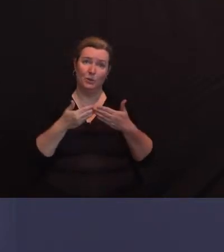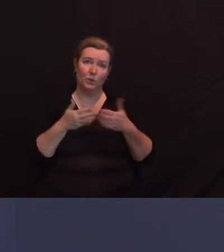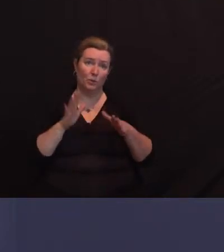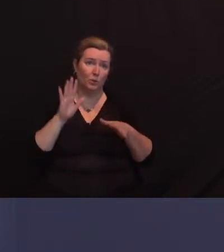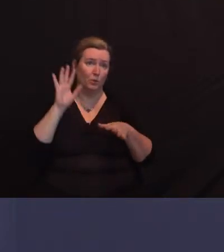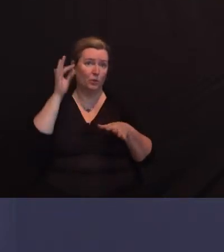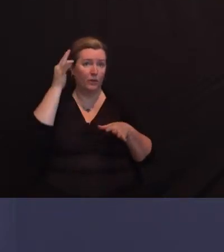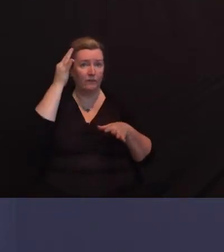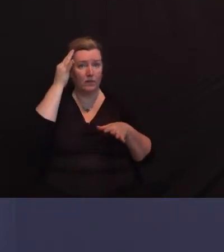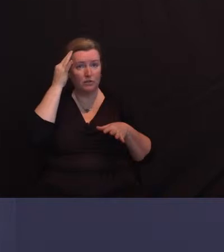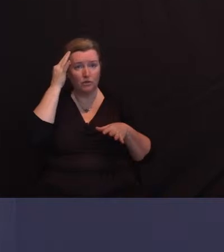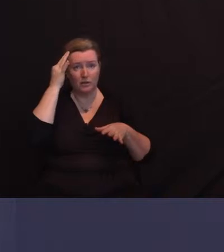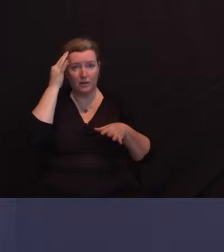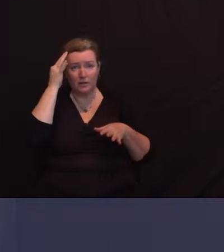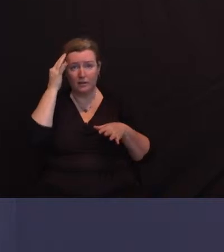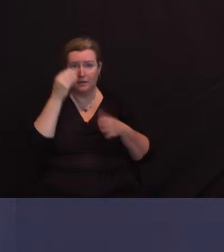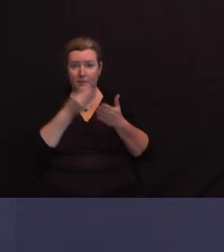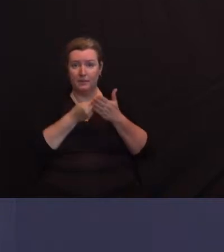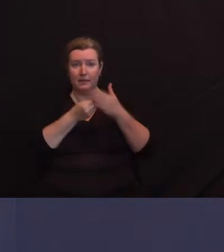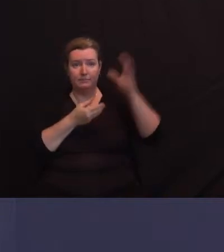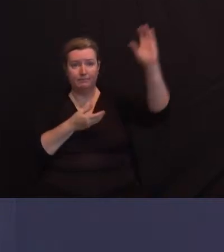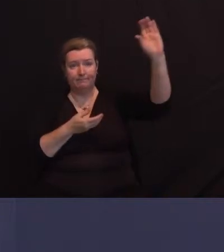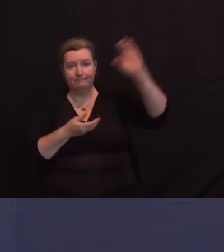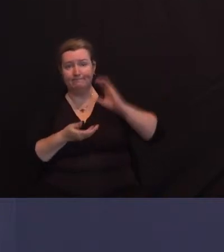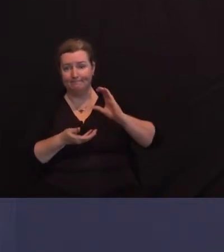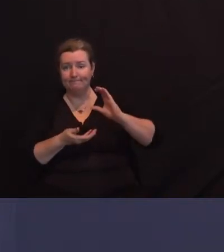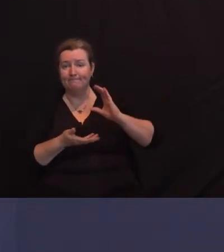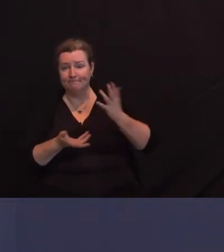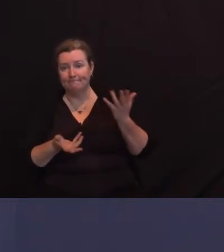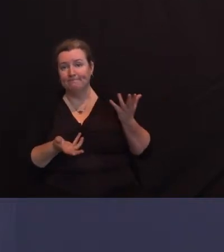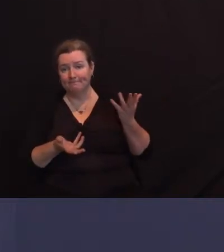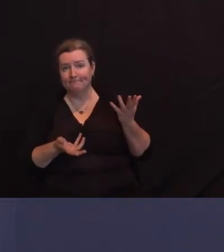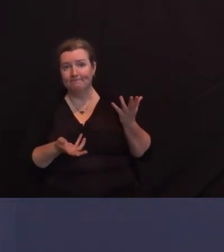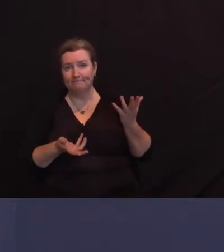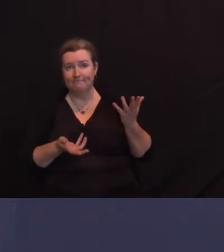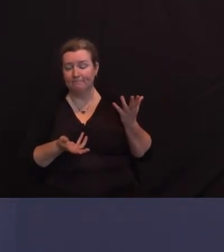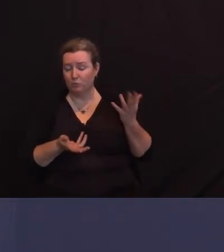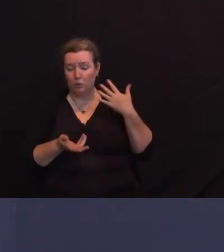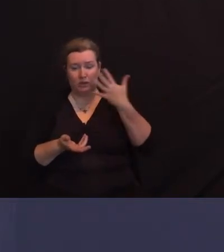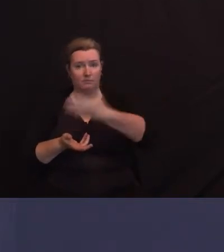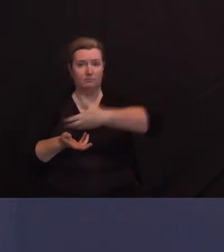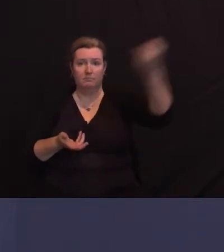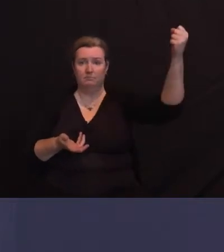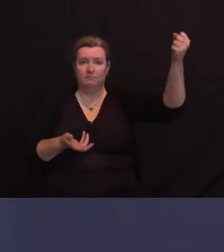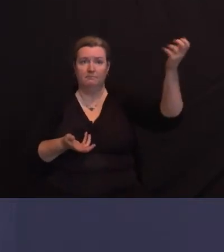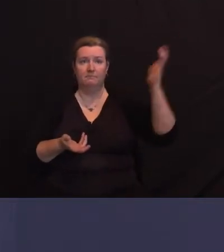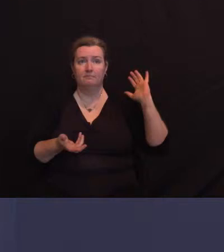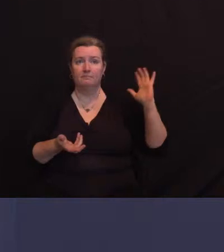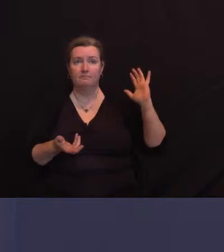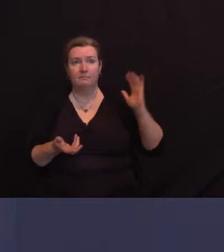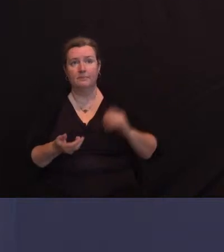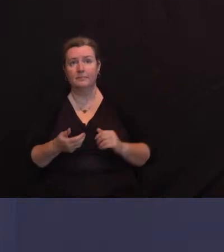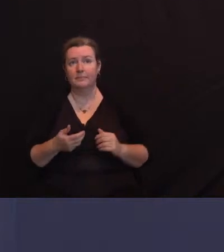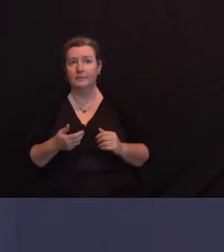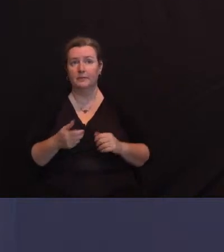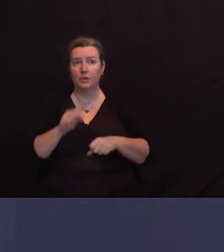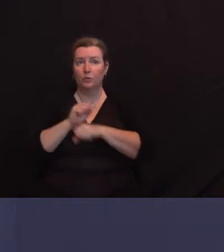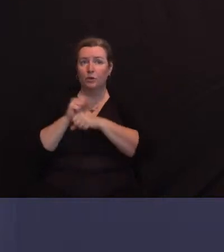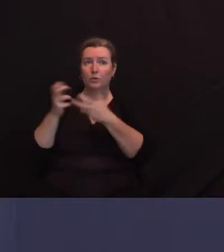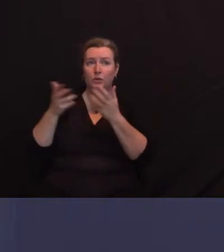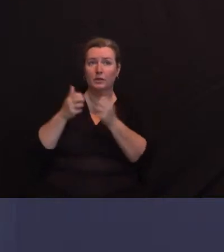funding. Also, we will be working with nursing home industry leaders to develop a booster plan for all nursing